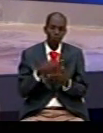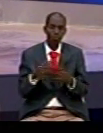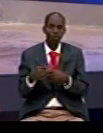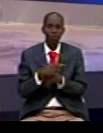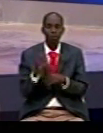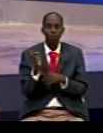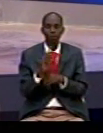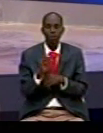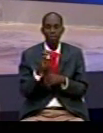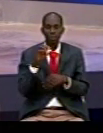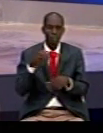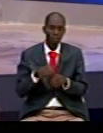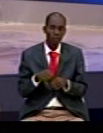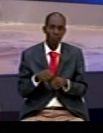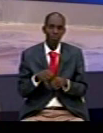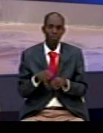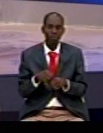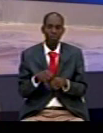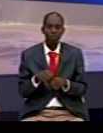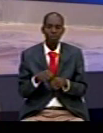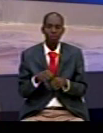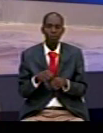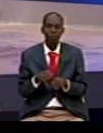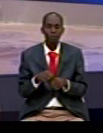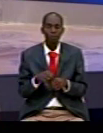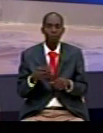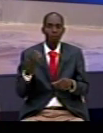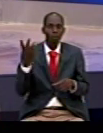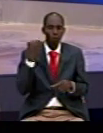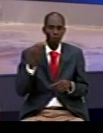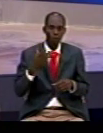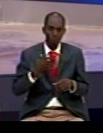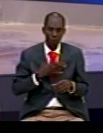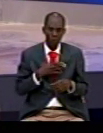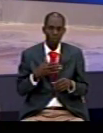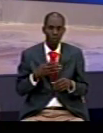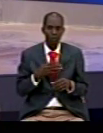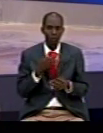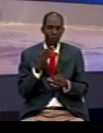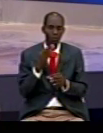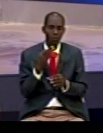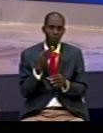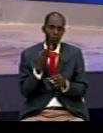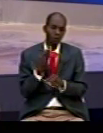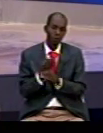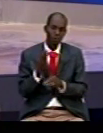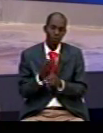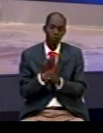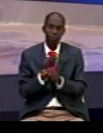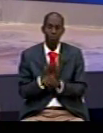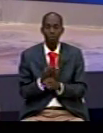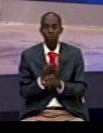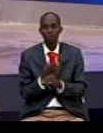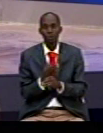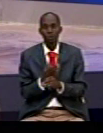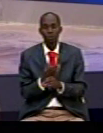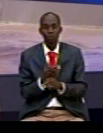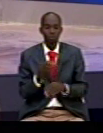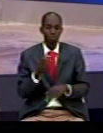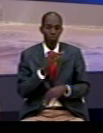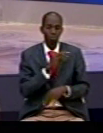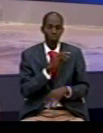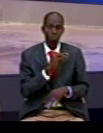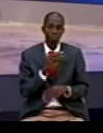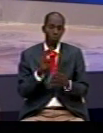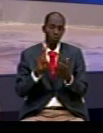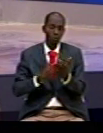Antipas was my faithful witness and martyr, who was slain